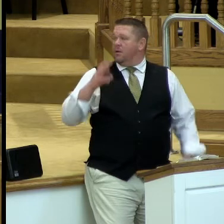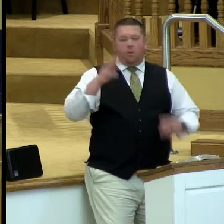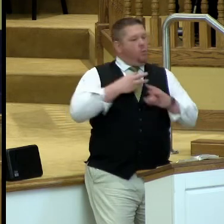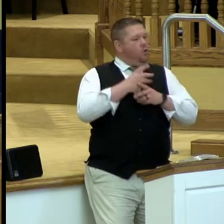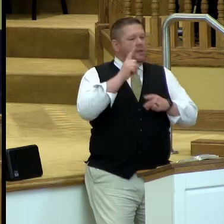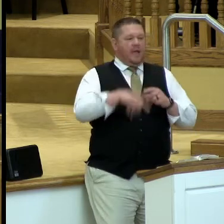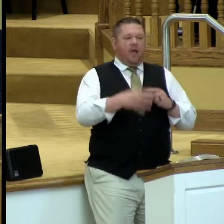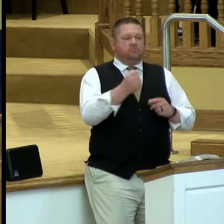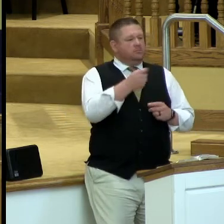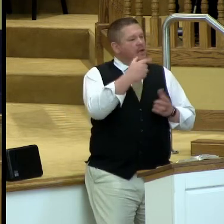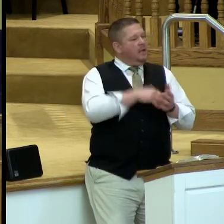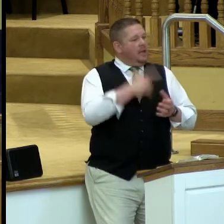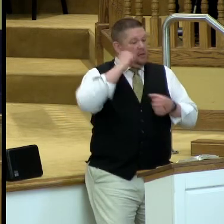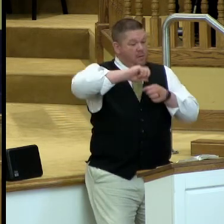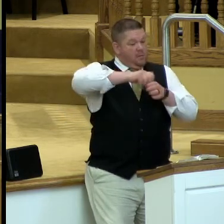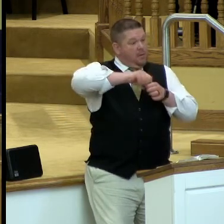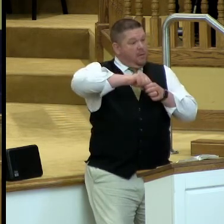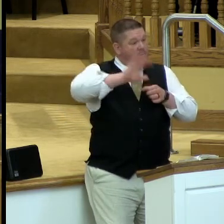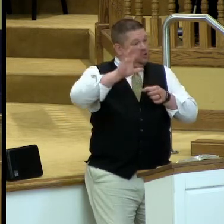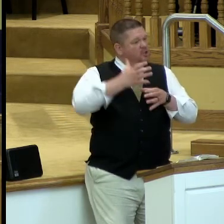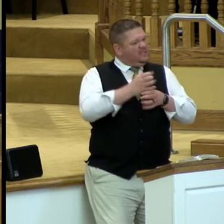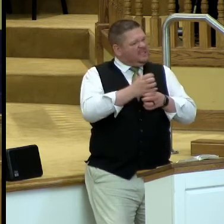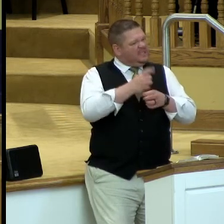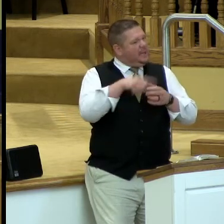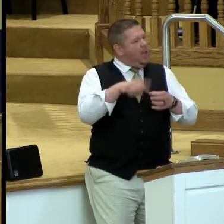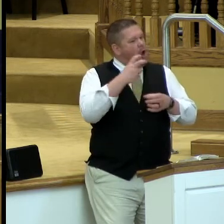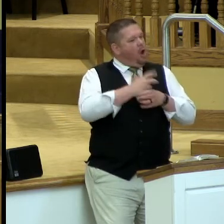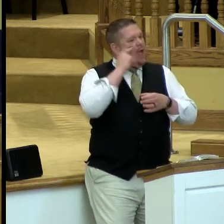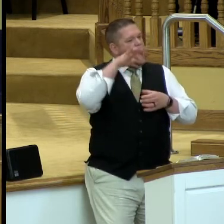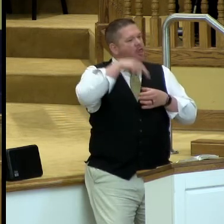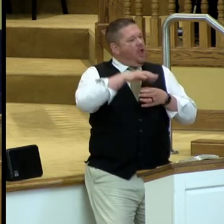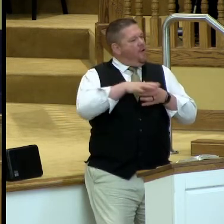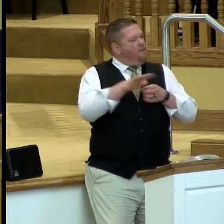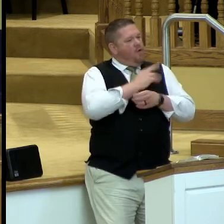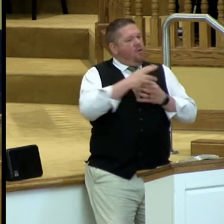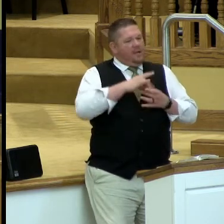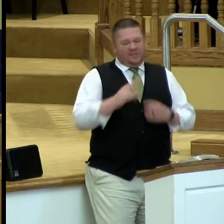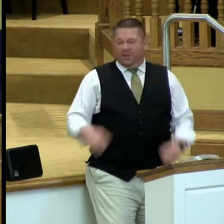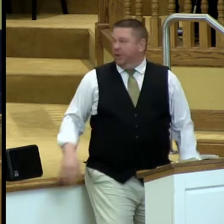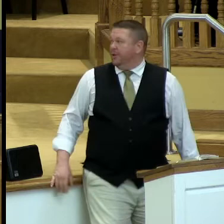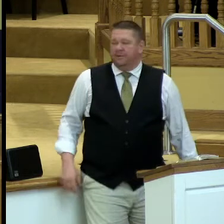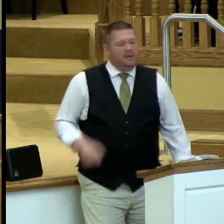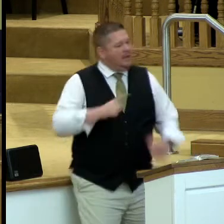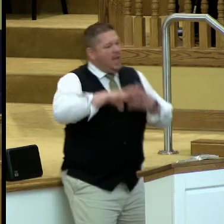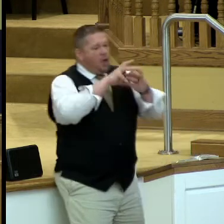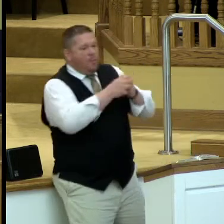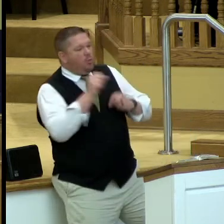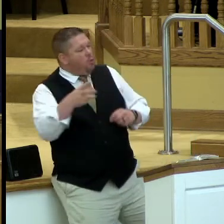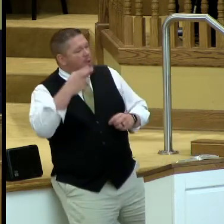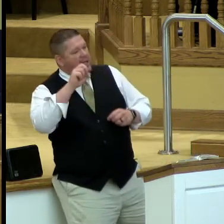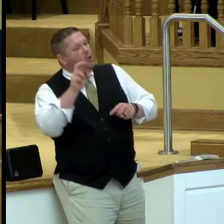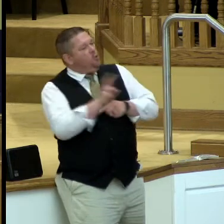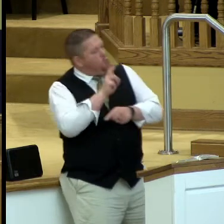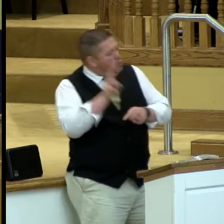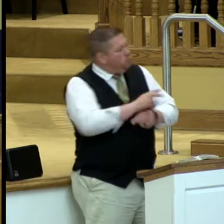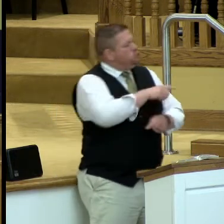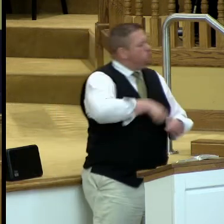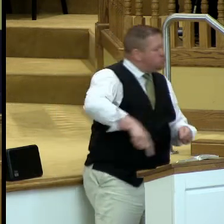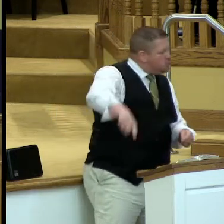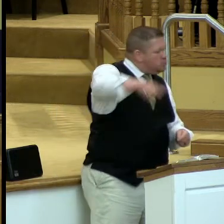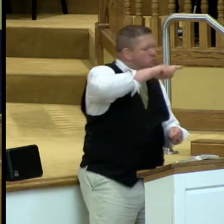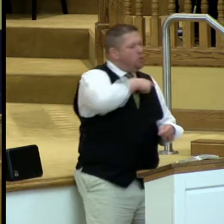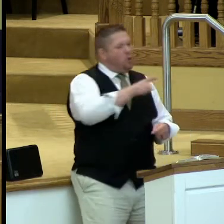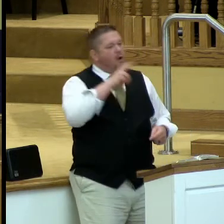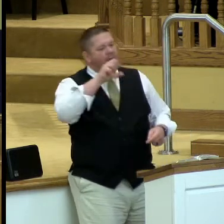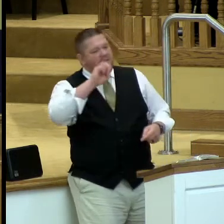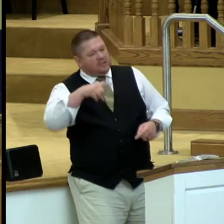The world can't crumple you back up and throw you away. Because you're full of the Holy Spirit. He can use you.